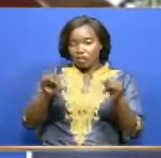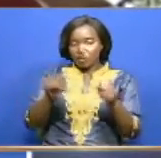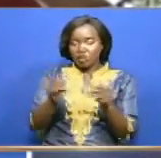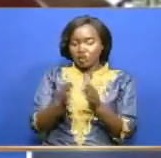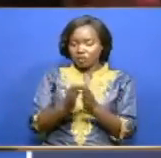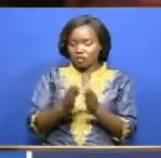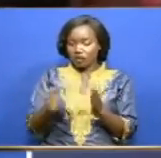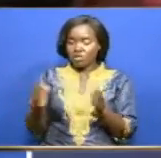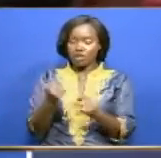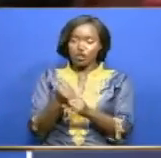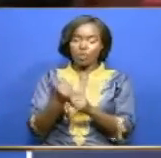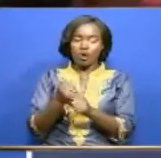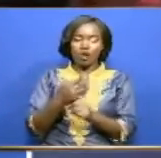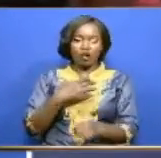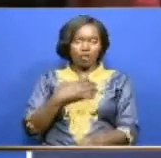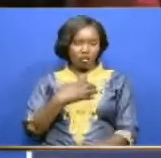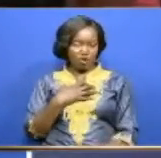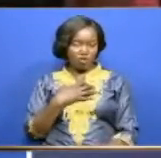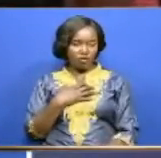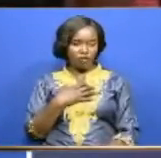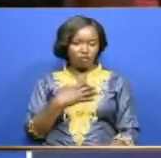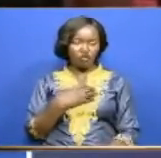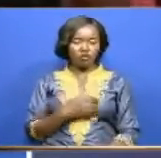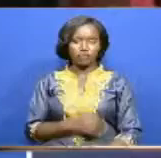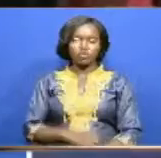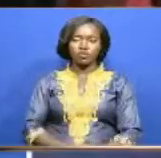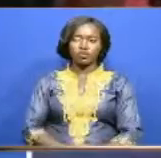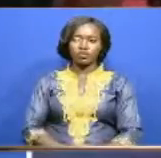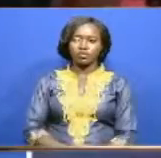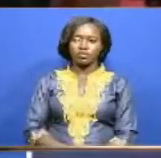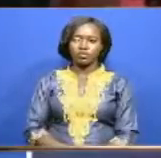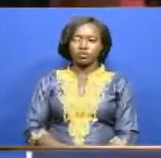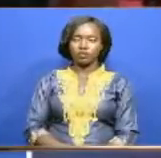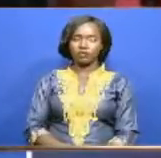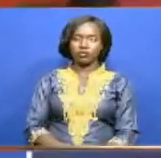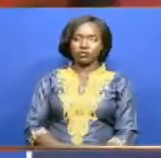working recesses. For Channel One News, I'm Sarafina Robbie.